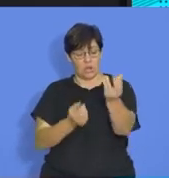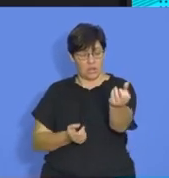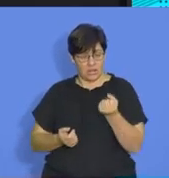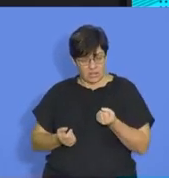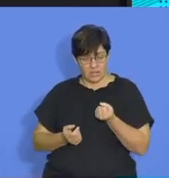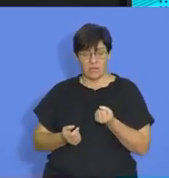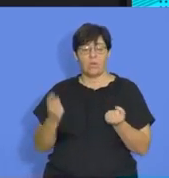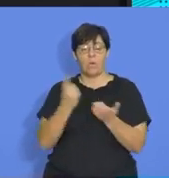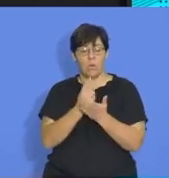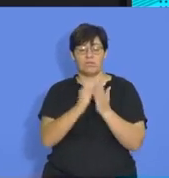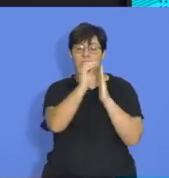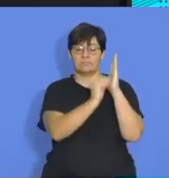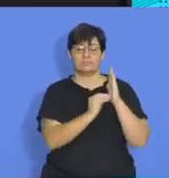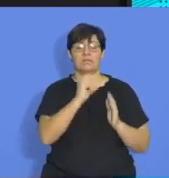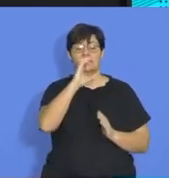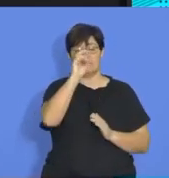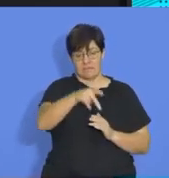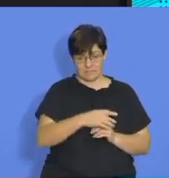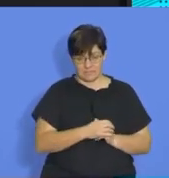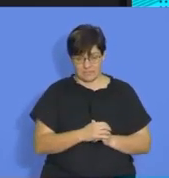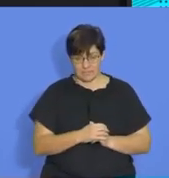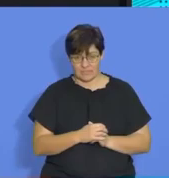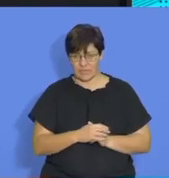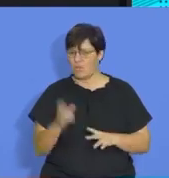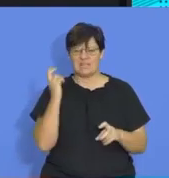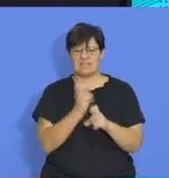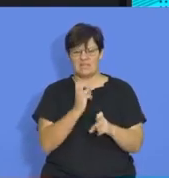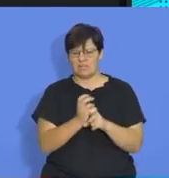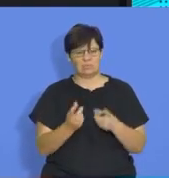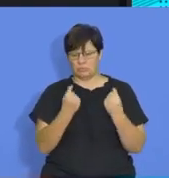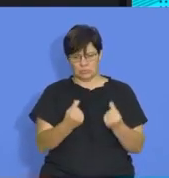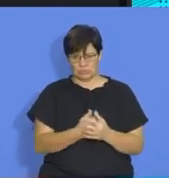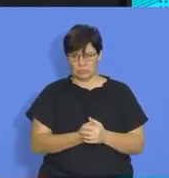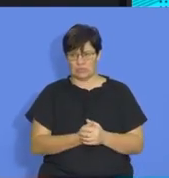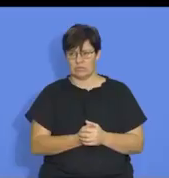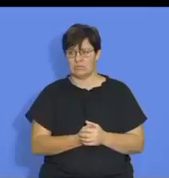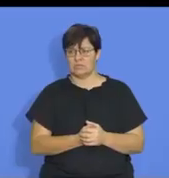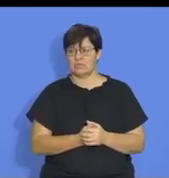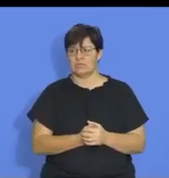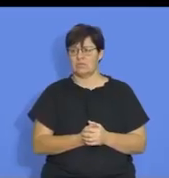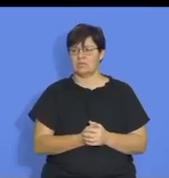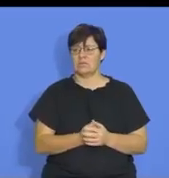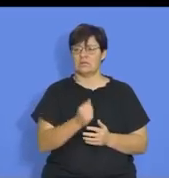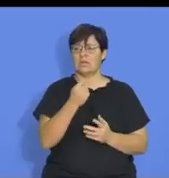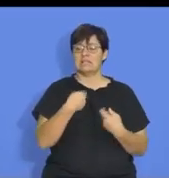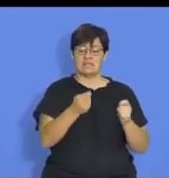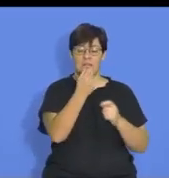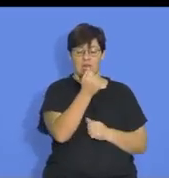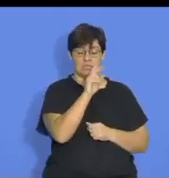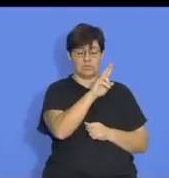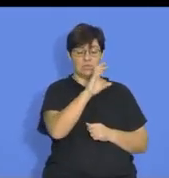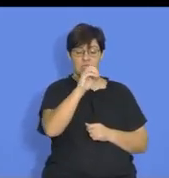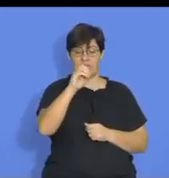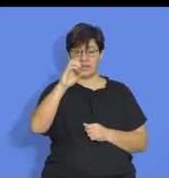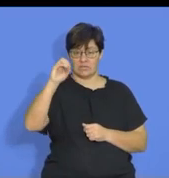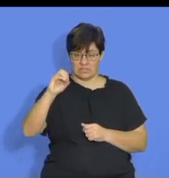partners take stock, it is always recorded at cost. So not difficult for us to do that. Obviously, we're going to take